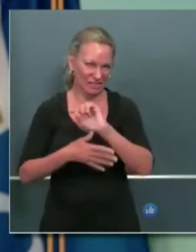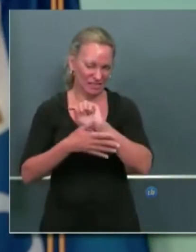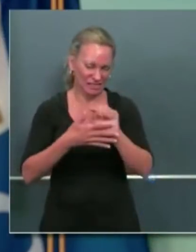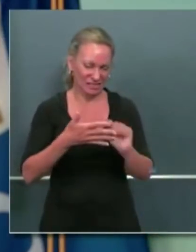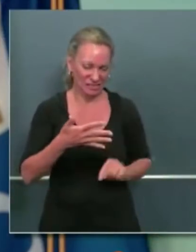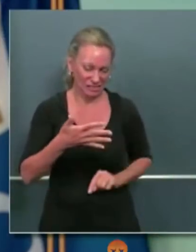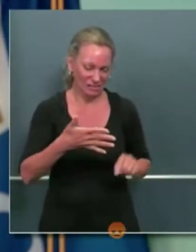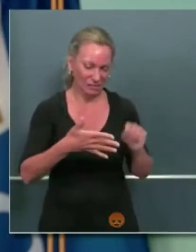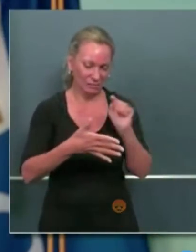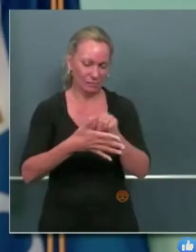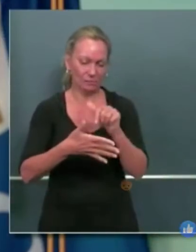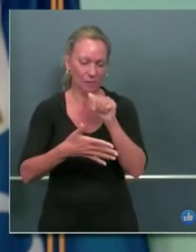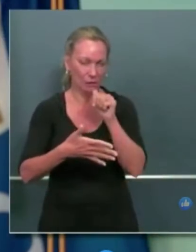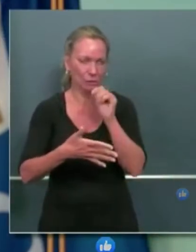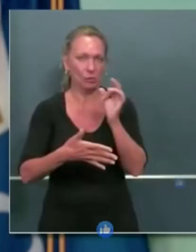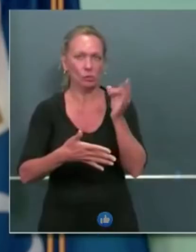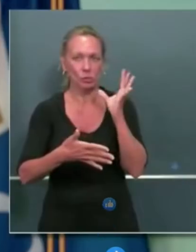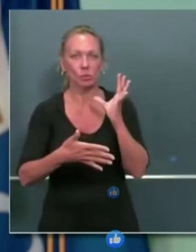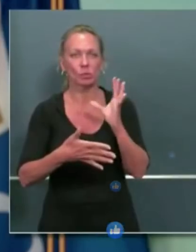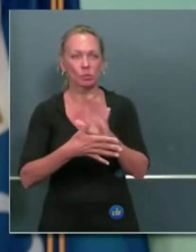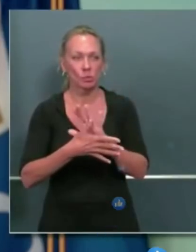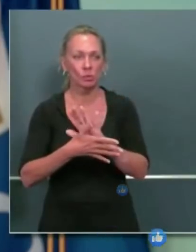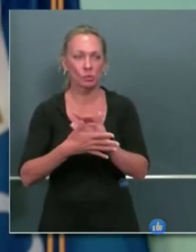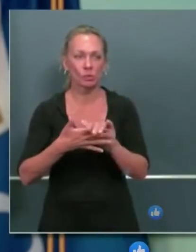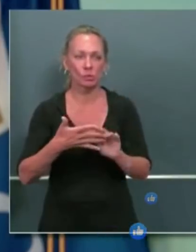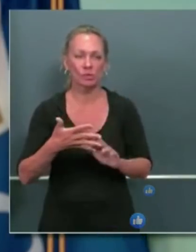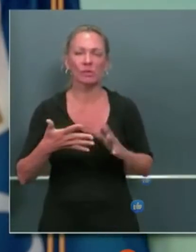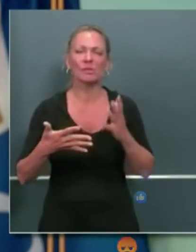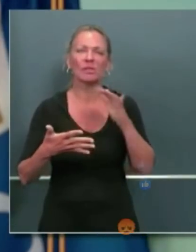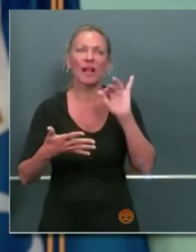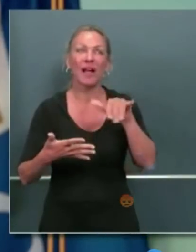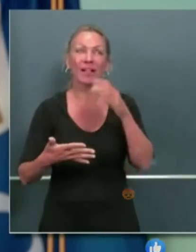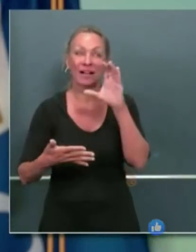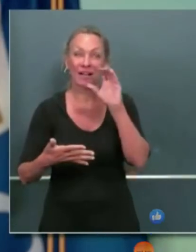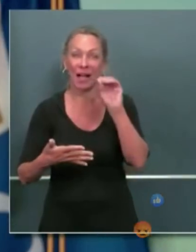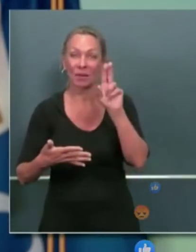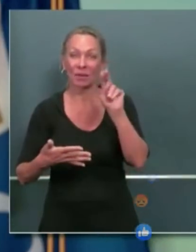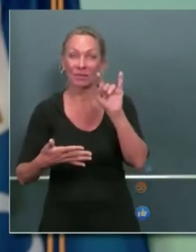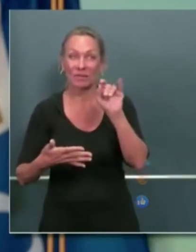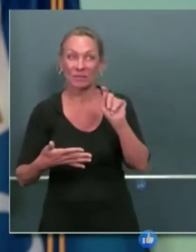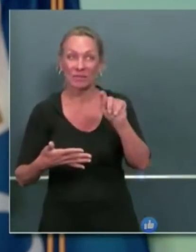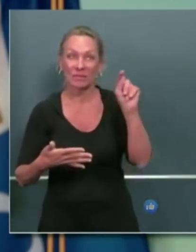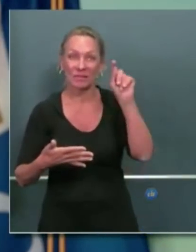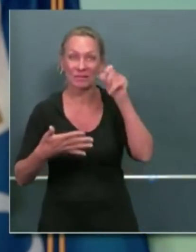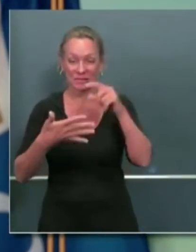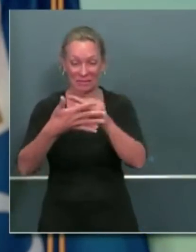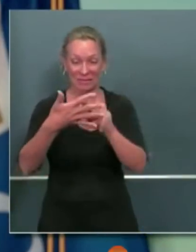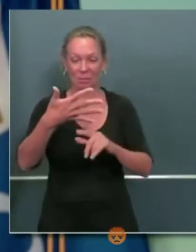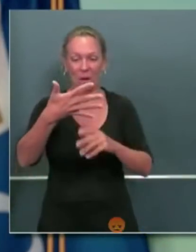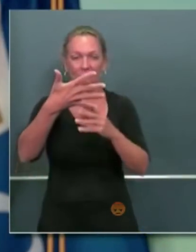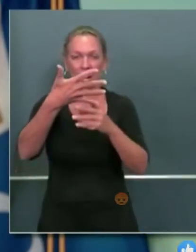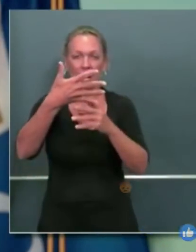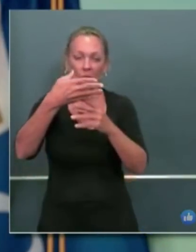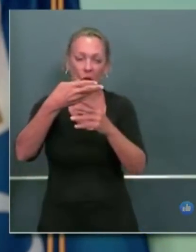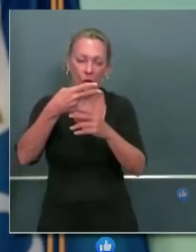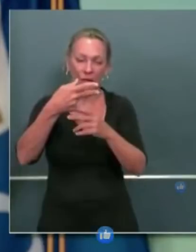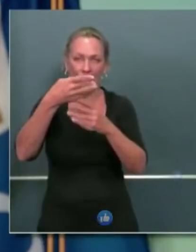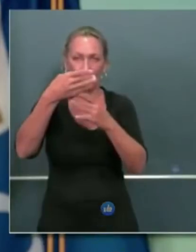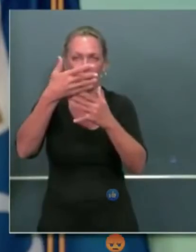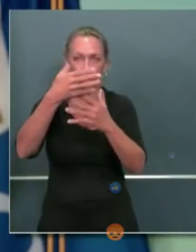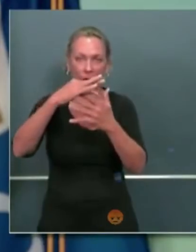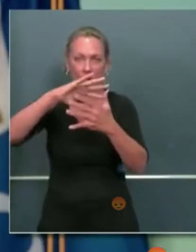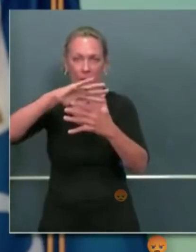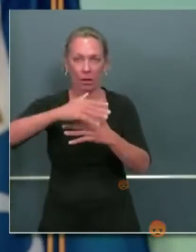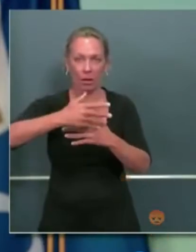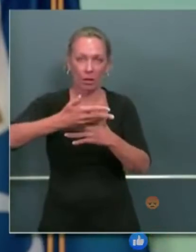different. nhà hàng But tiệm in rượu, the aggregate, quán bar based upon that ra. feedback, Thì bây based giờ upon Nam Hàn evidence phải of spread, cái số